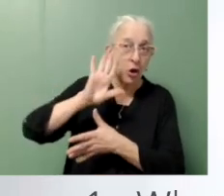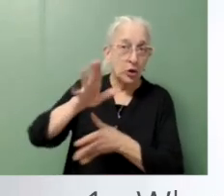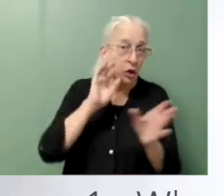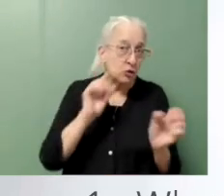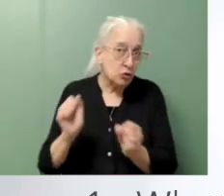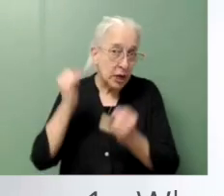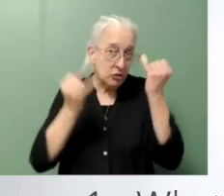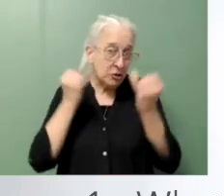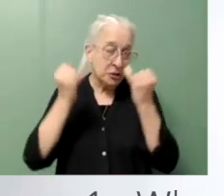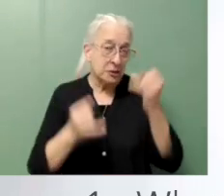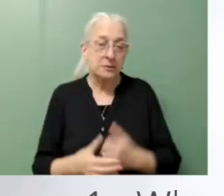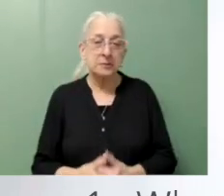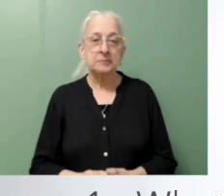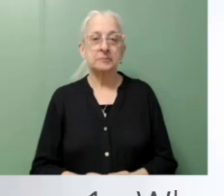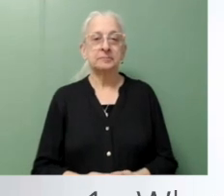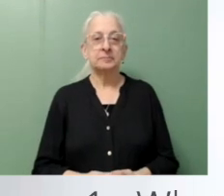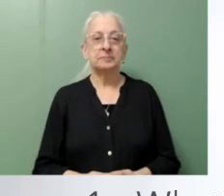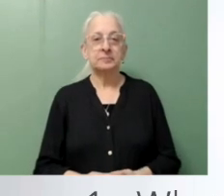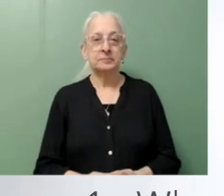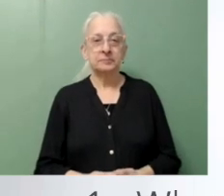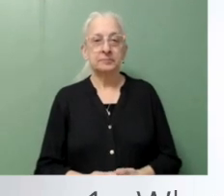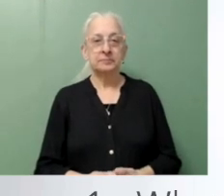should be considered.